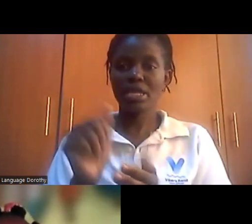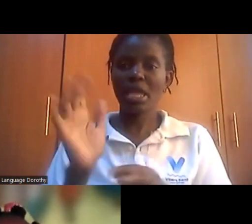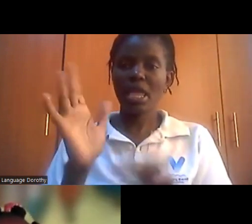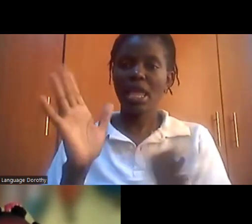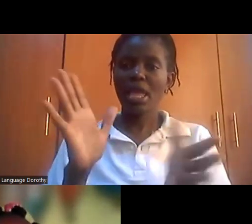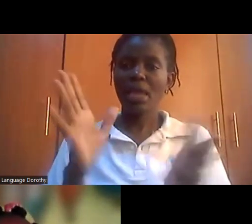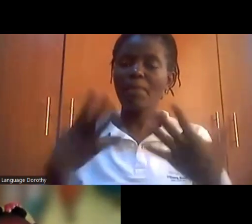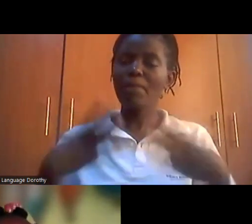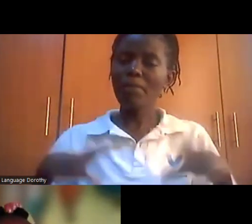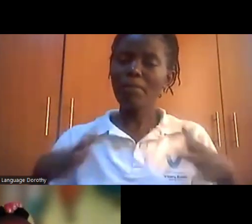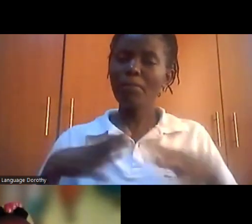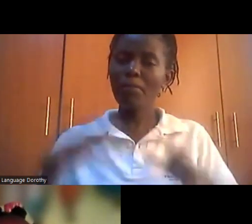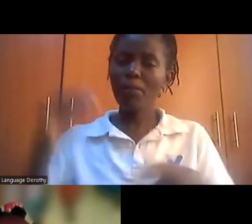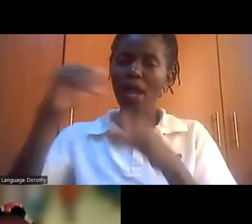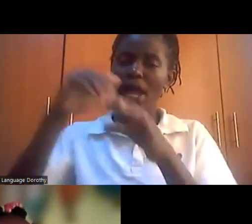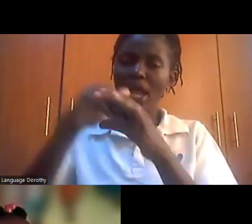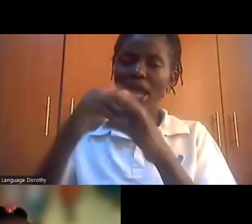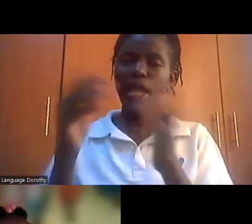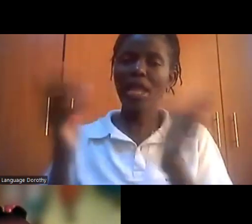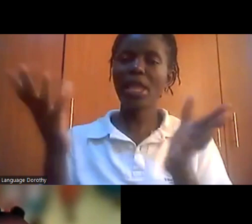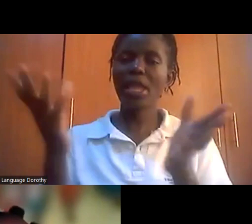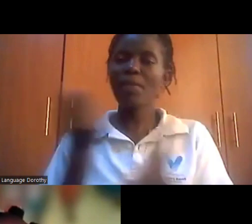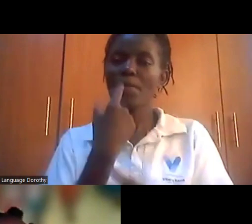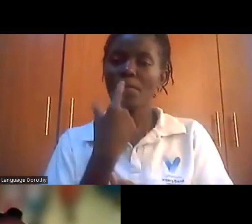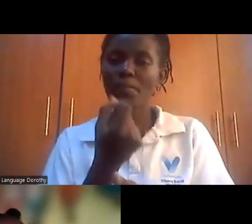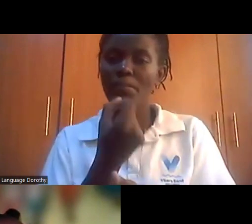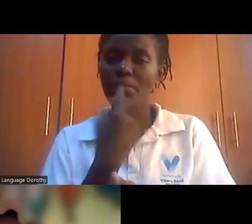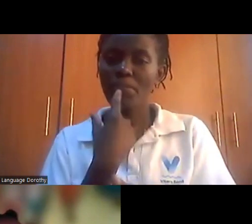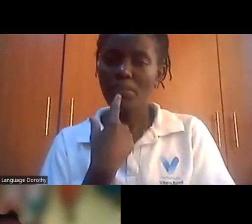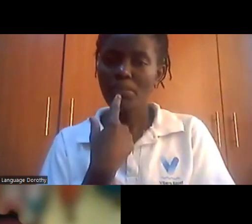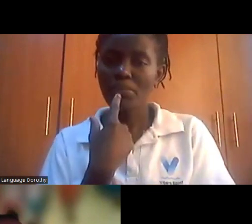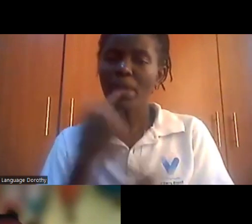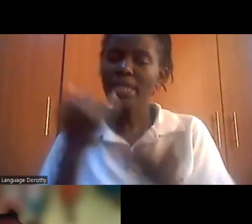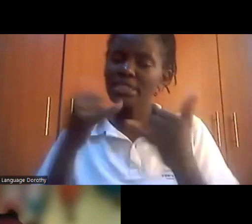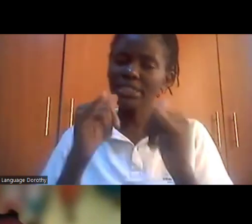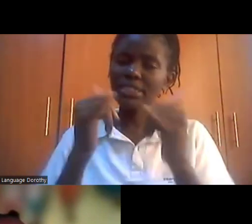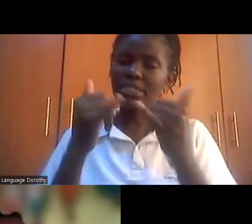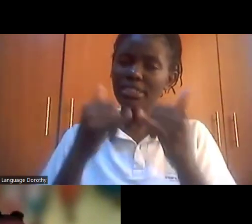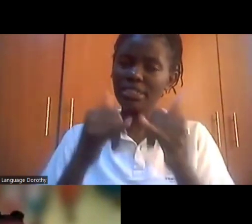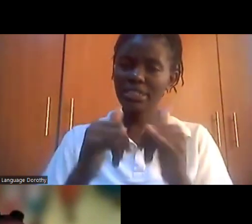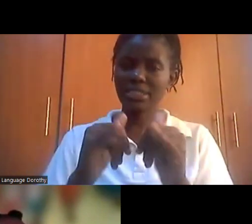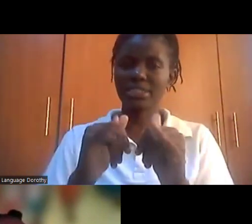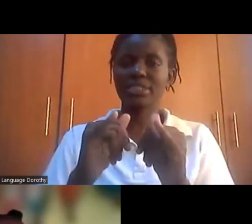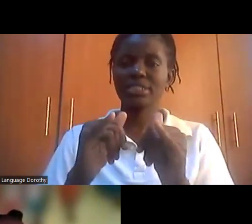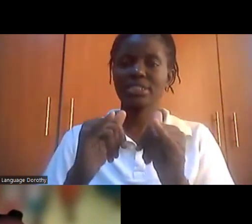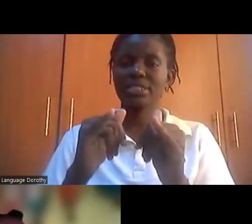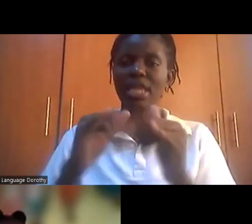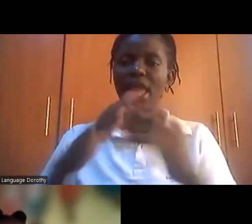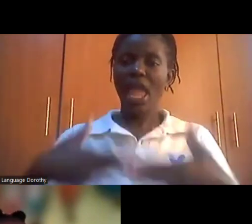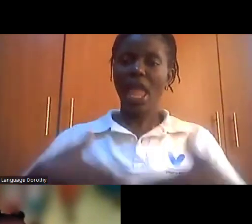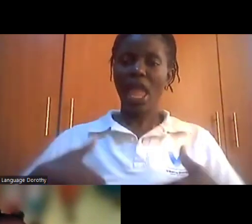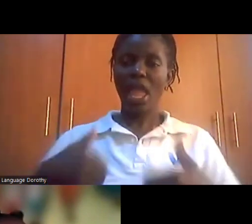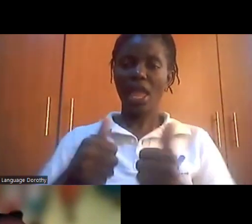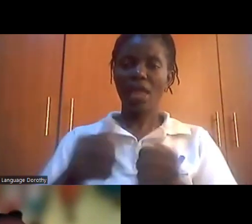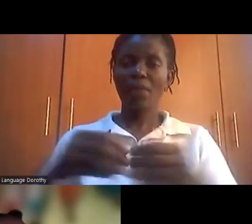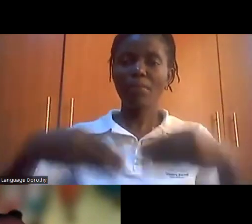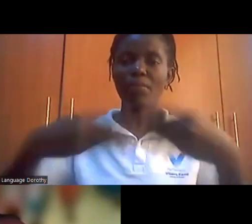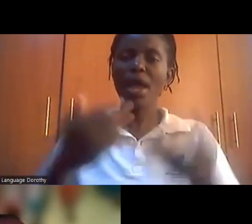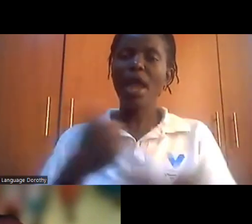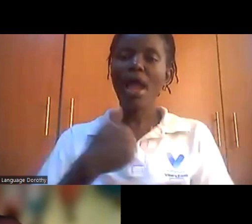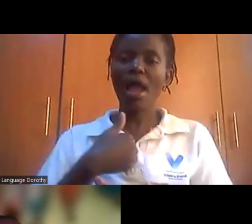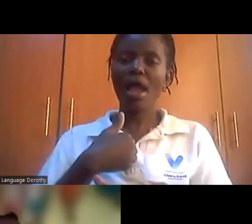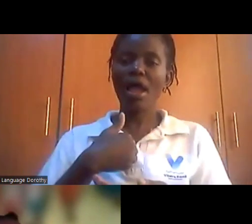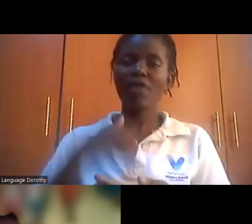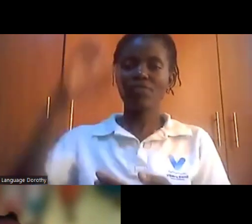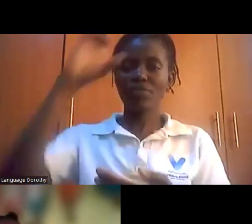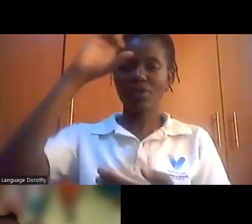that pre-service and in-service health providers will have the knowledge and skill needed. So, and